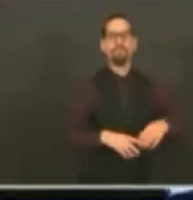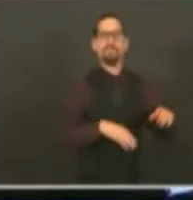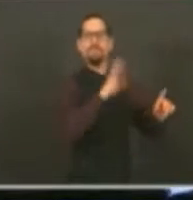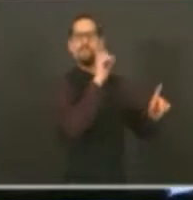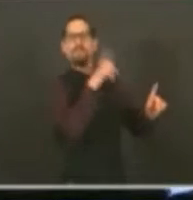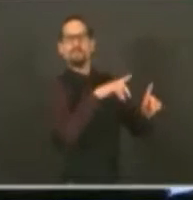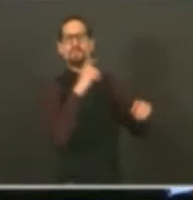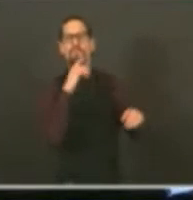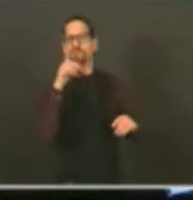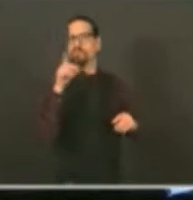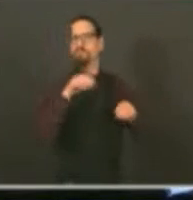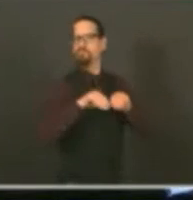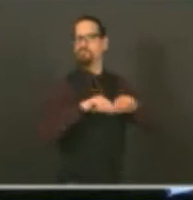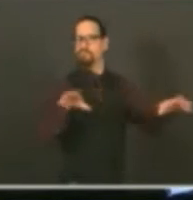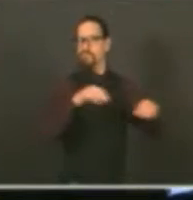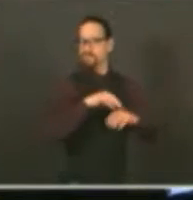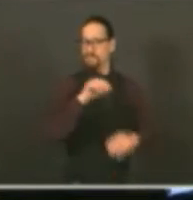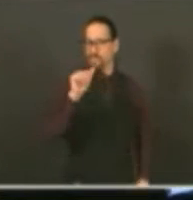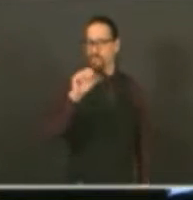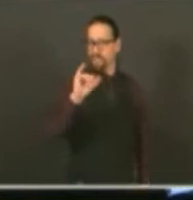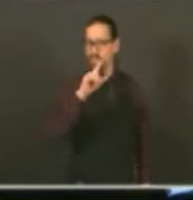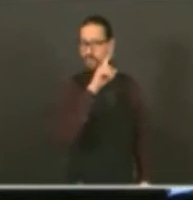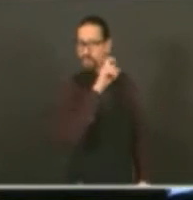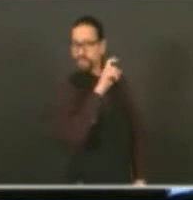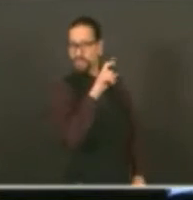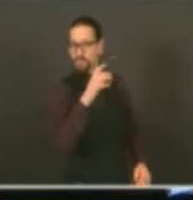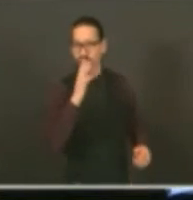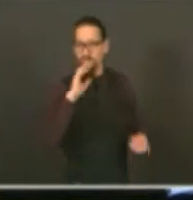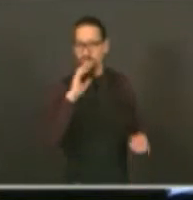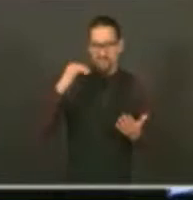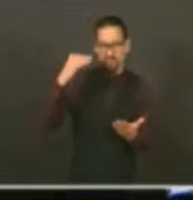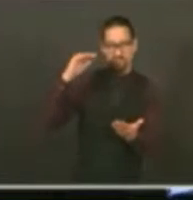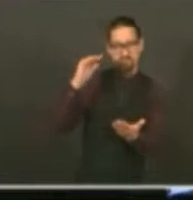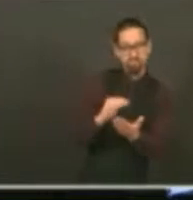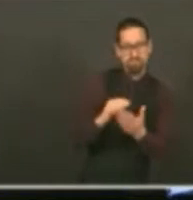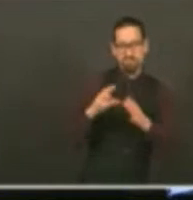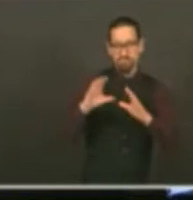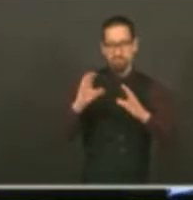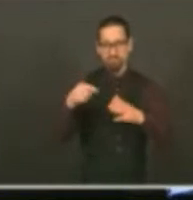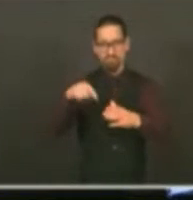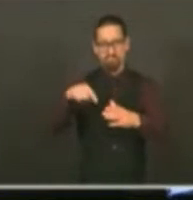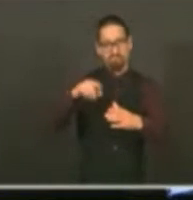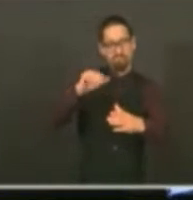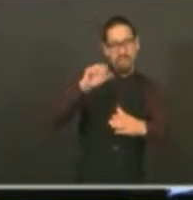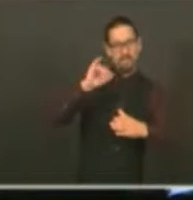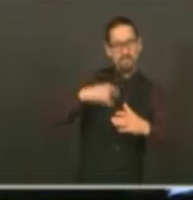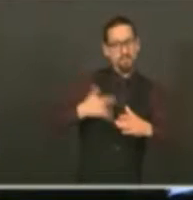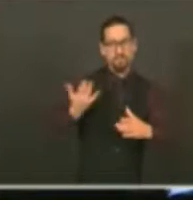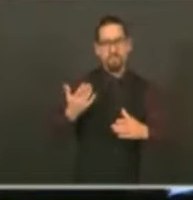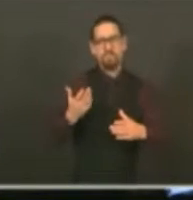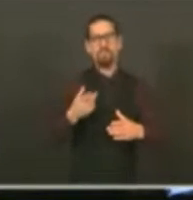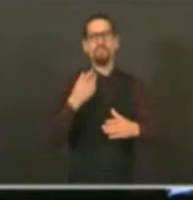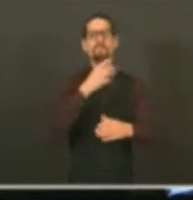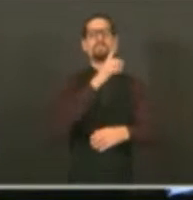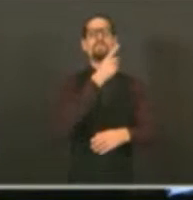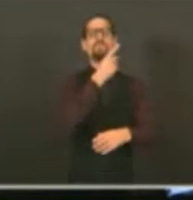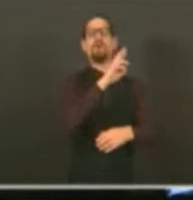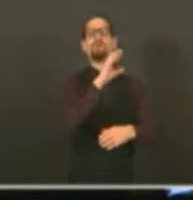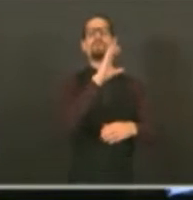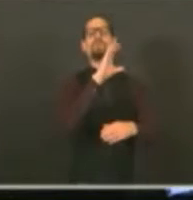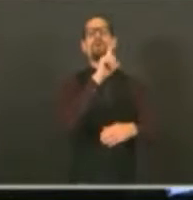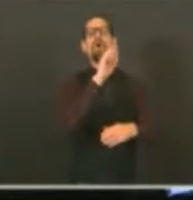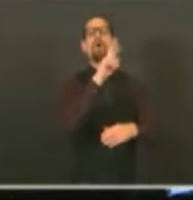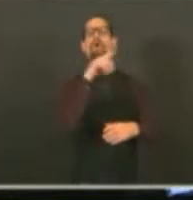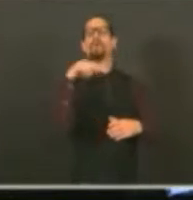calling for lowering the population at the ACI to deal with it. Dr. Jennifer Clark, who's the outgoing medical director, said the effort